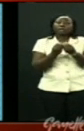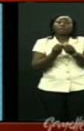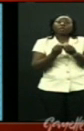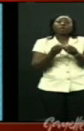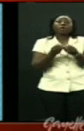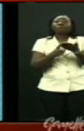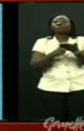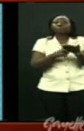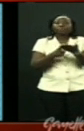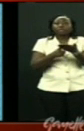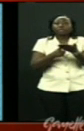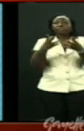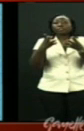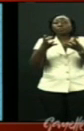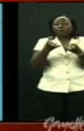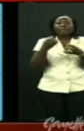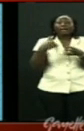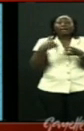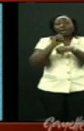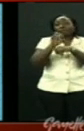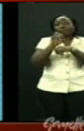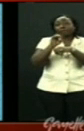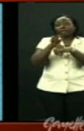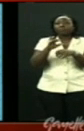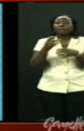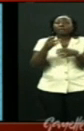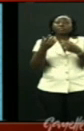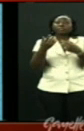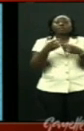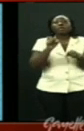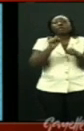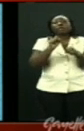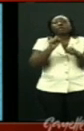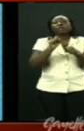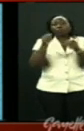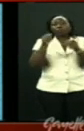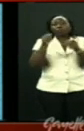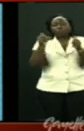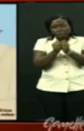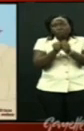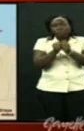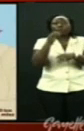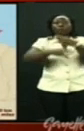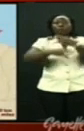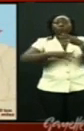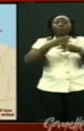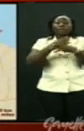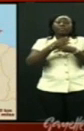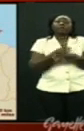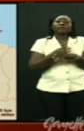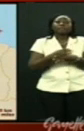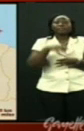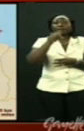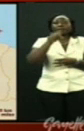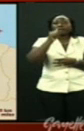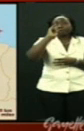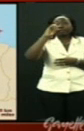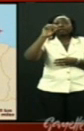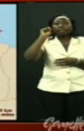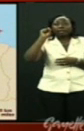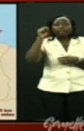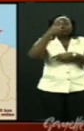days awareness-raising activities to coincide with World AIDS Day on December 1st. And in Guyana, in wake